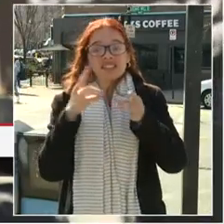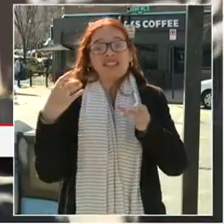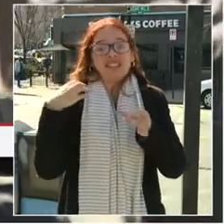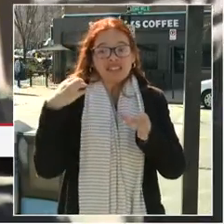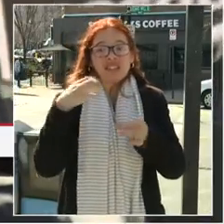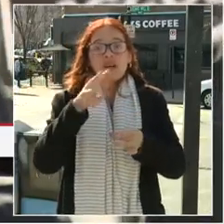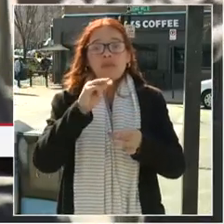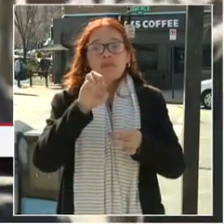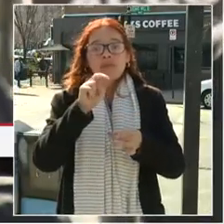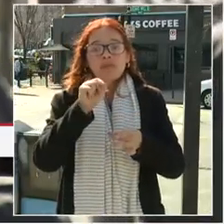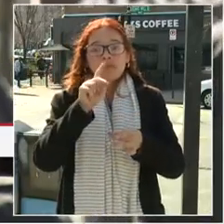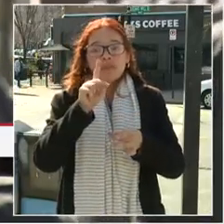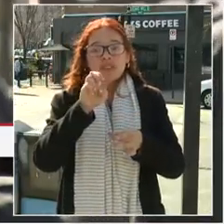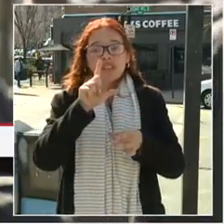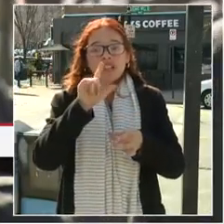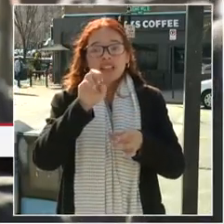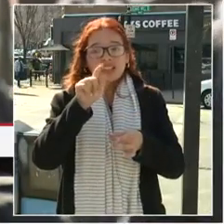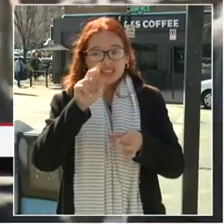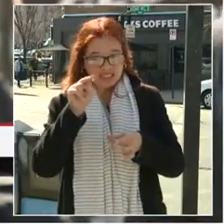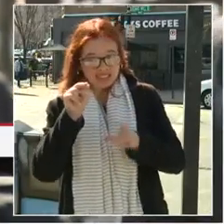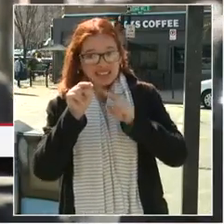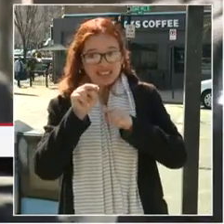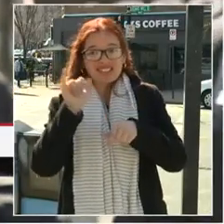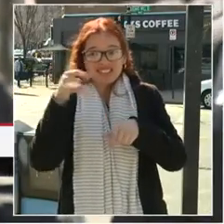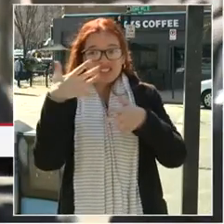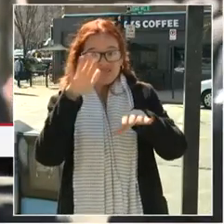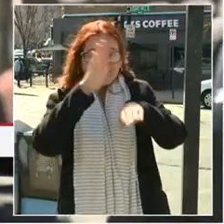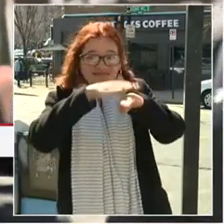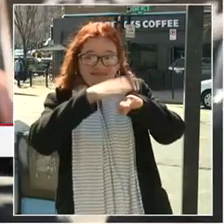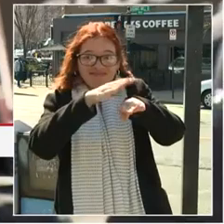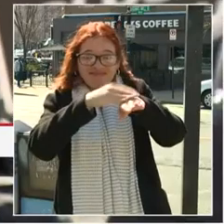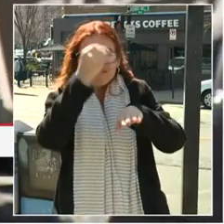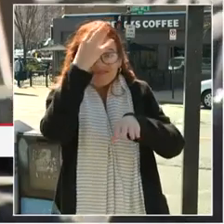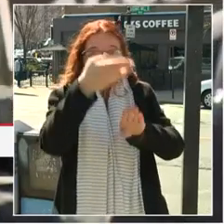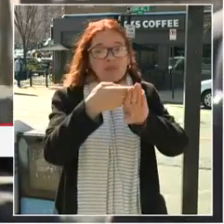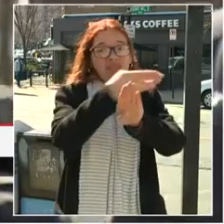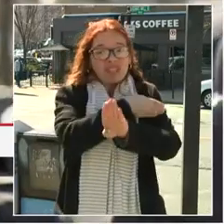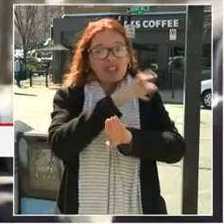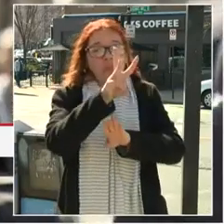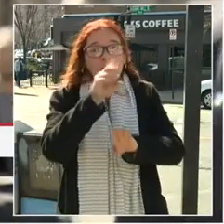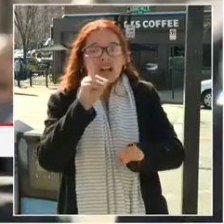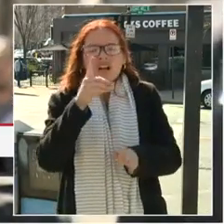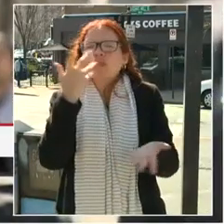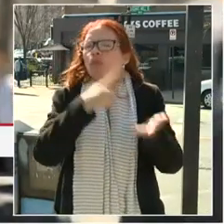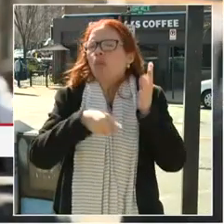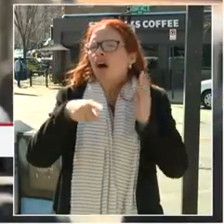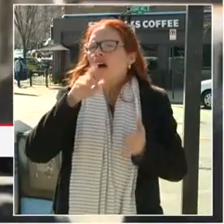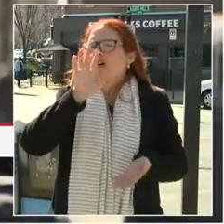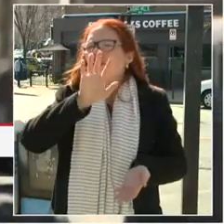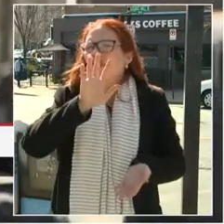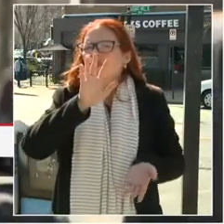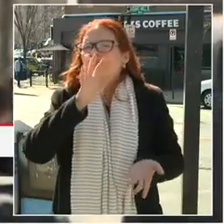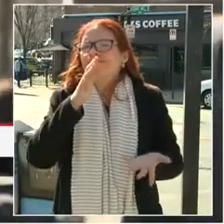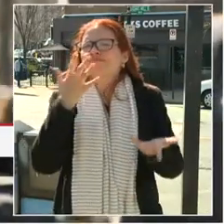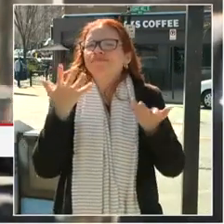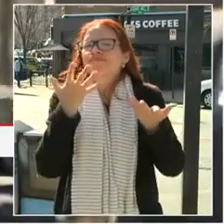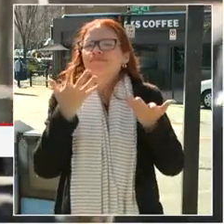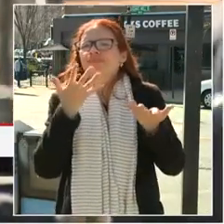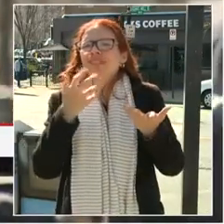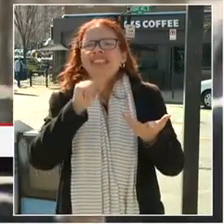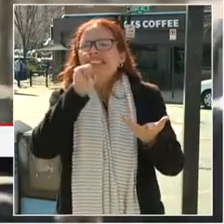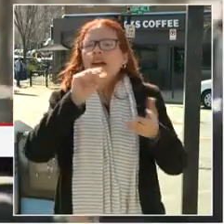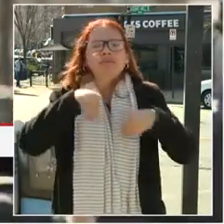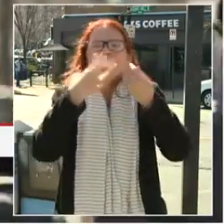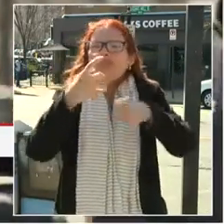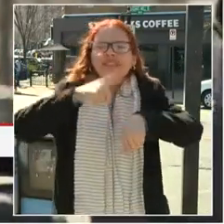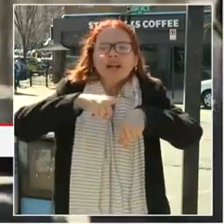he did it? Did he alert you to it before he did it? And just what are your thoughts about, you know, he also won't give a timeline on what happens next, but he